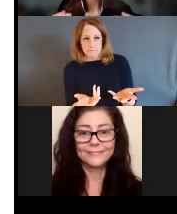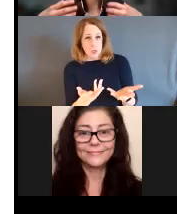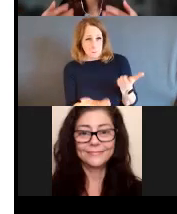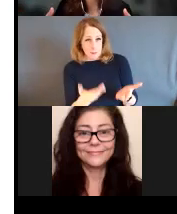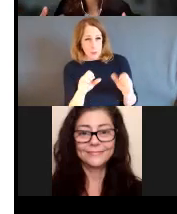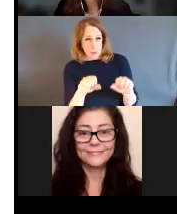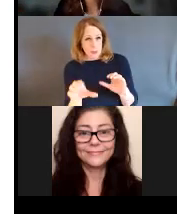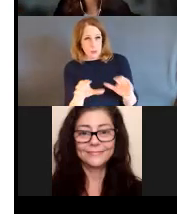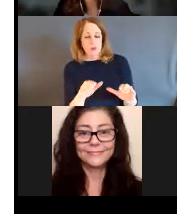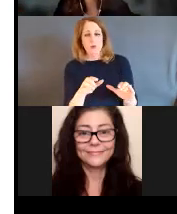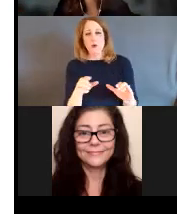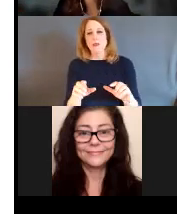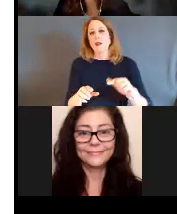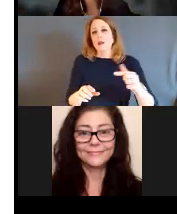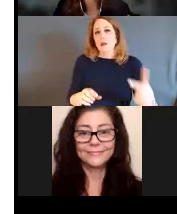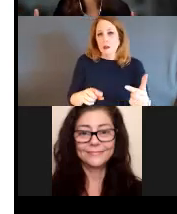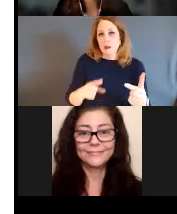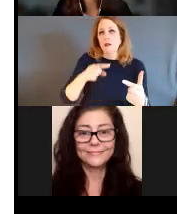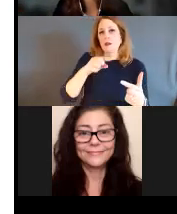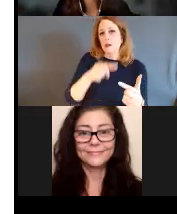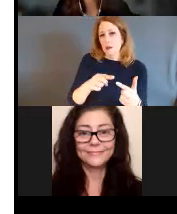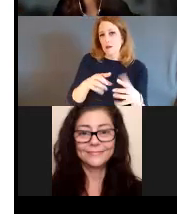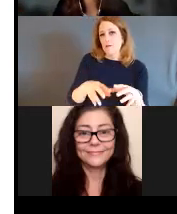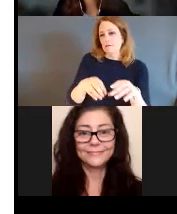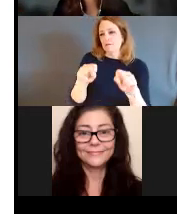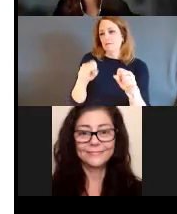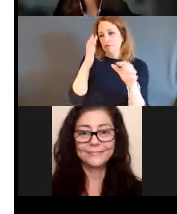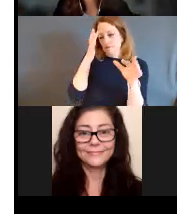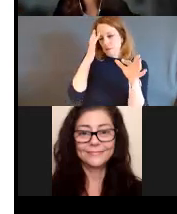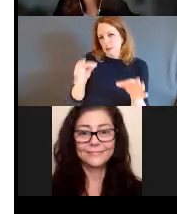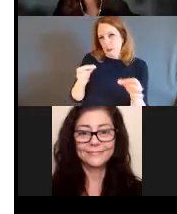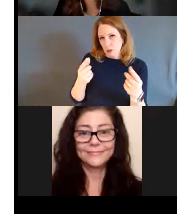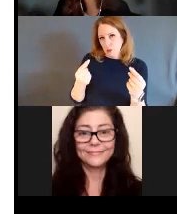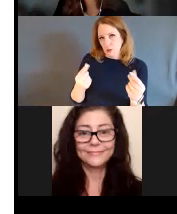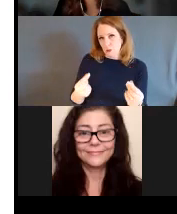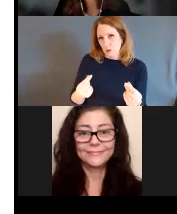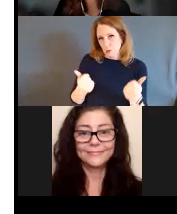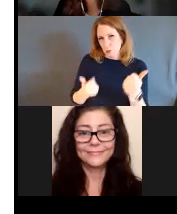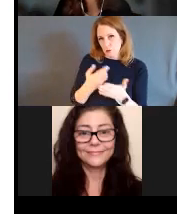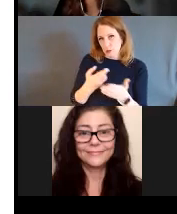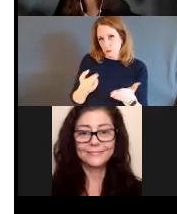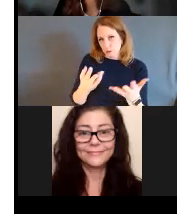do. And then you let them lead the situation and decide what resources they want.